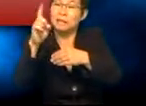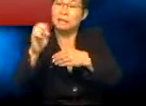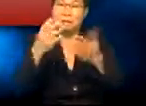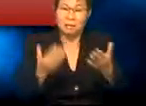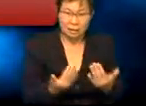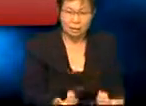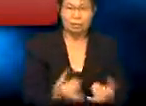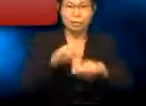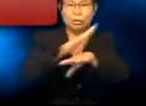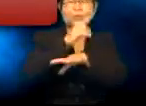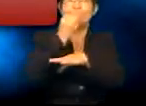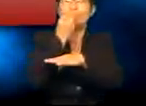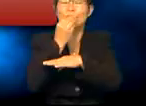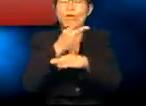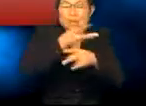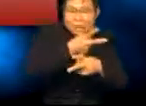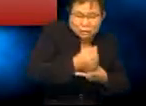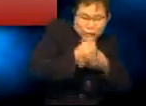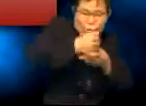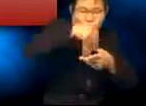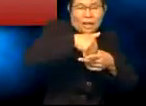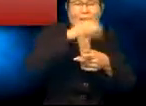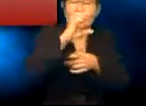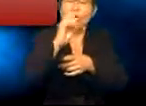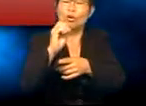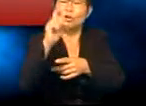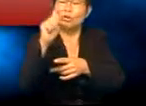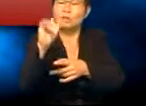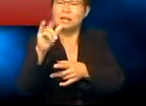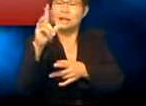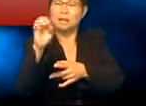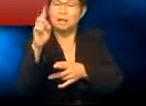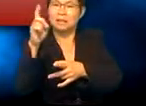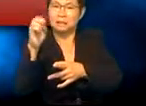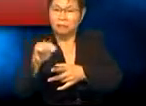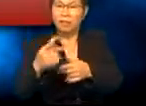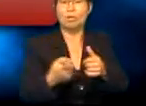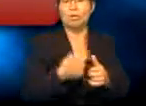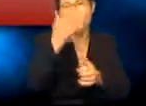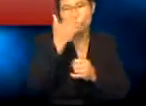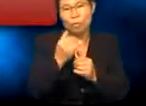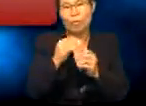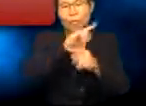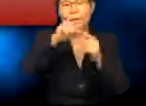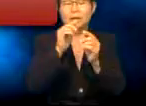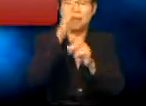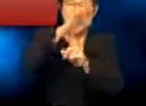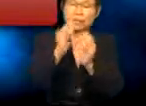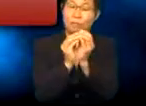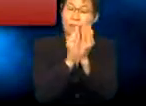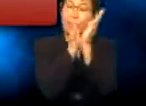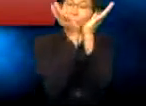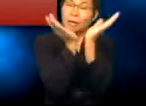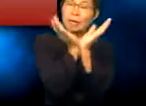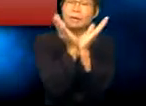seedling uses the food that is stored in the cotyledons. Once the first foliage leaves appear,